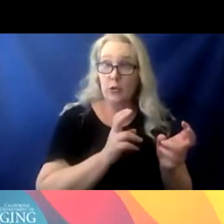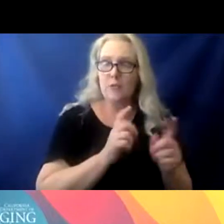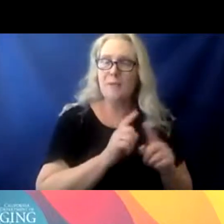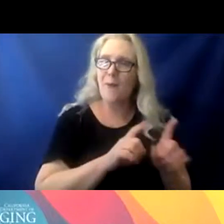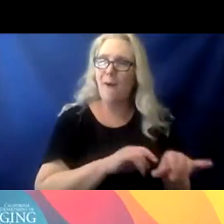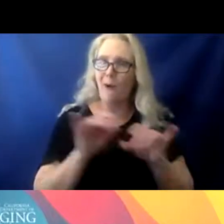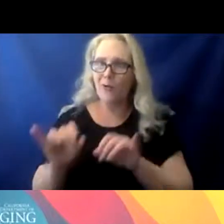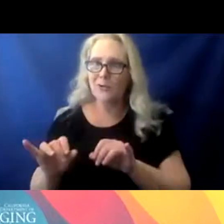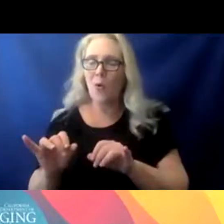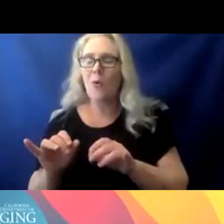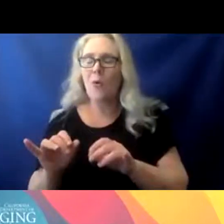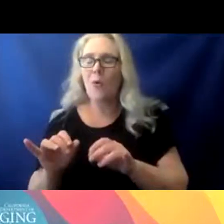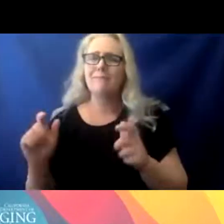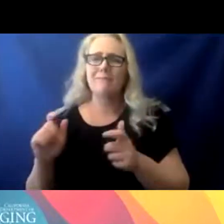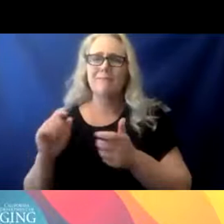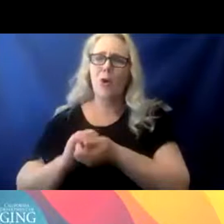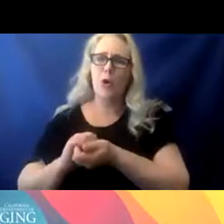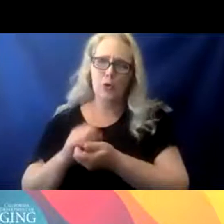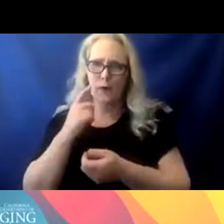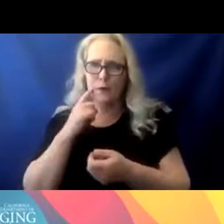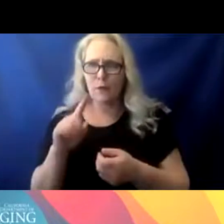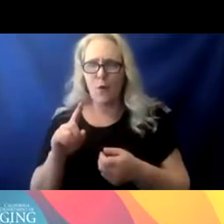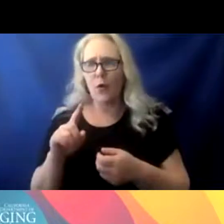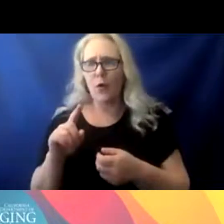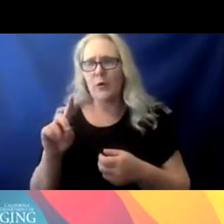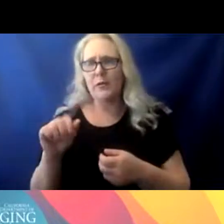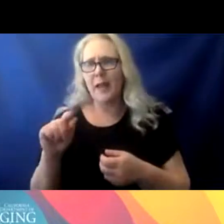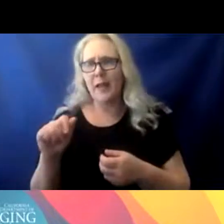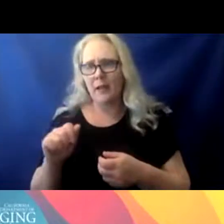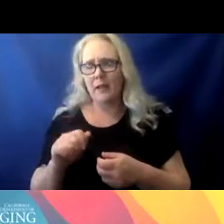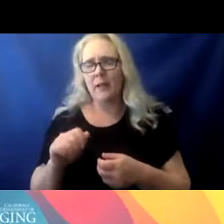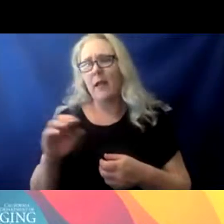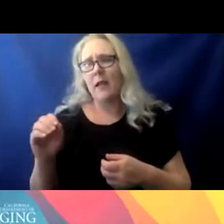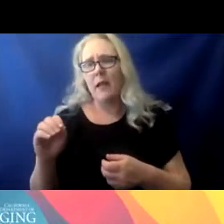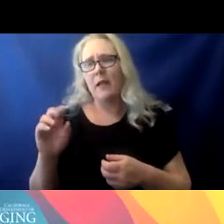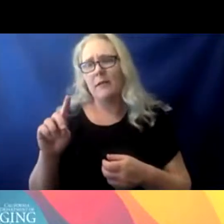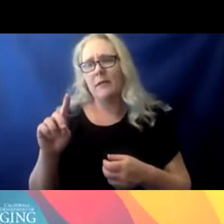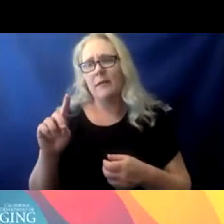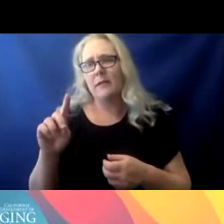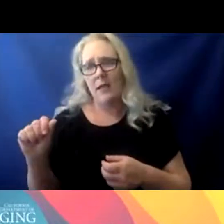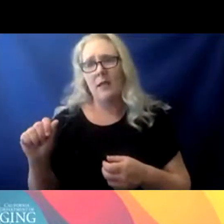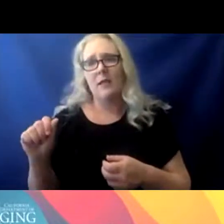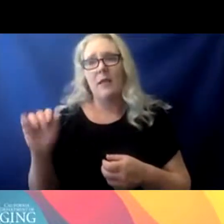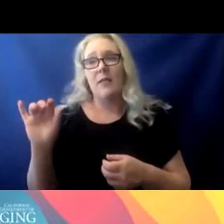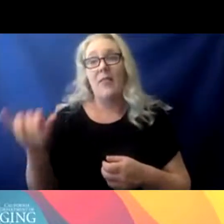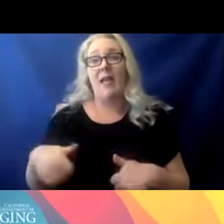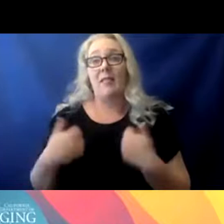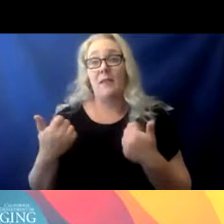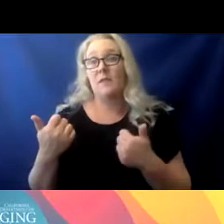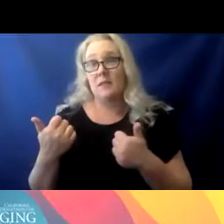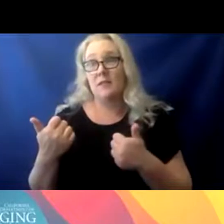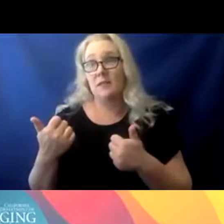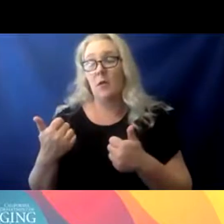a tremendous partner on the data front. And in fact, the data dashboard for aging lives within the Let's Get